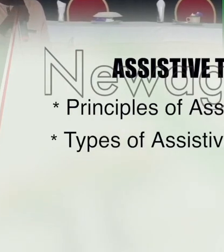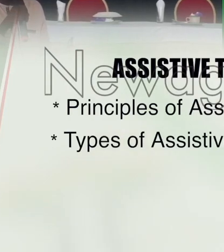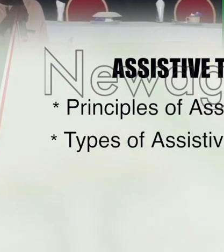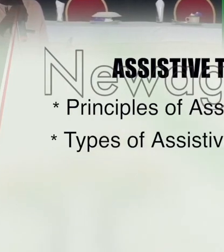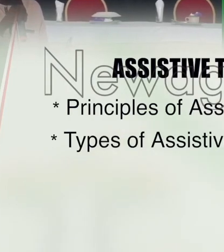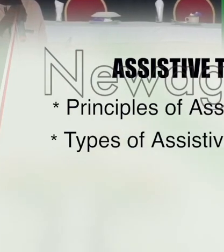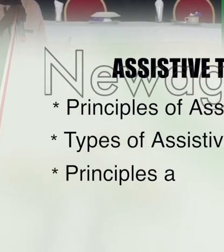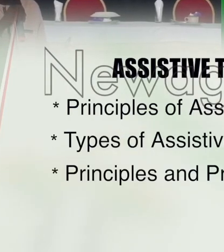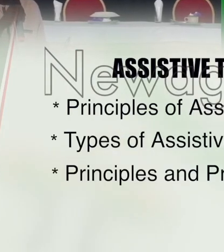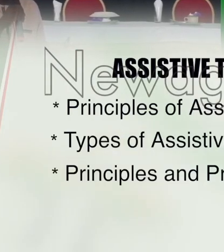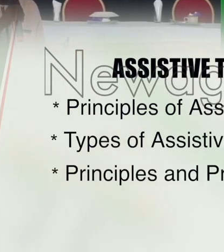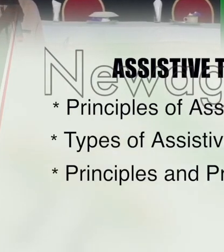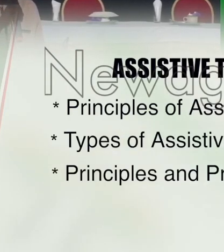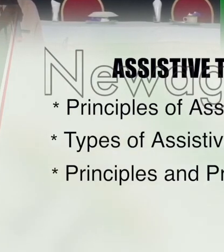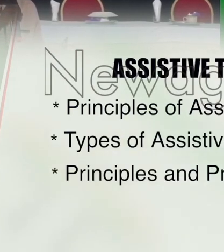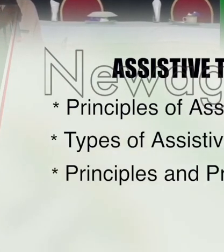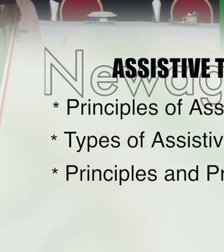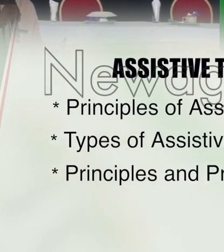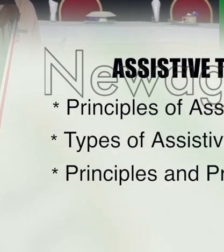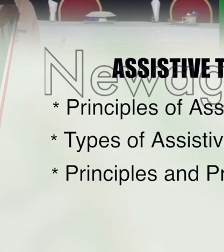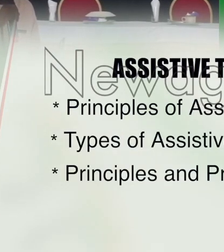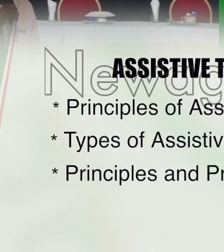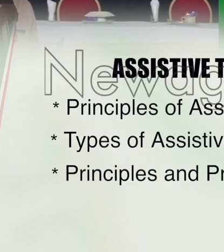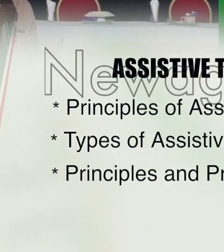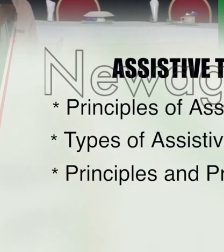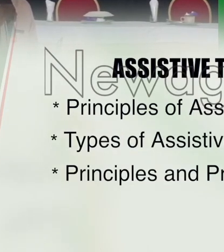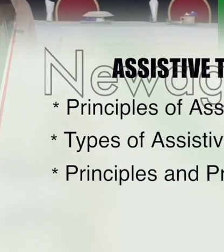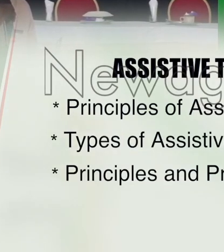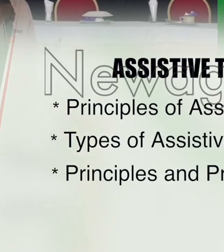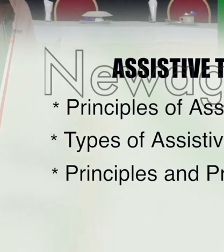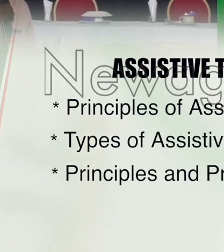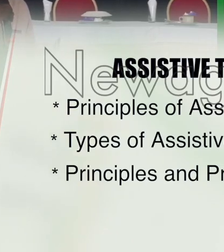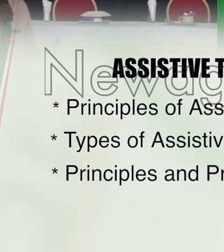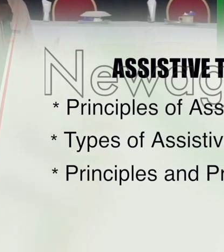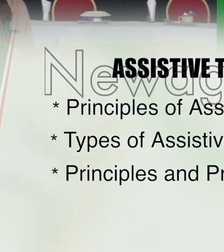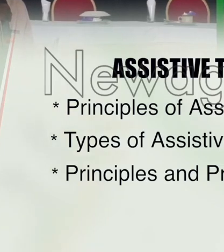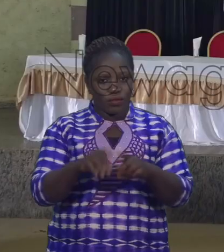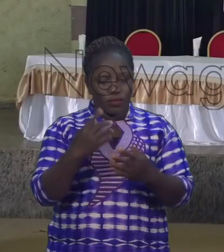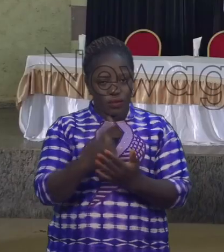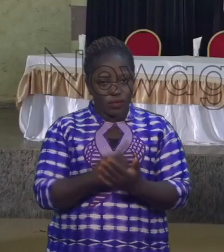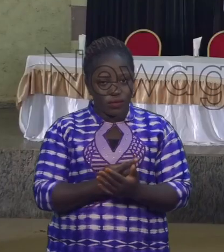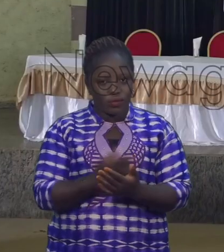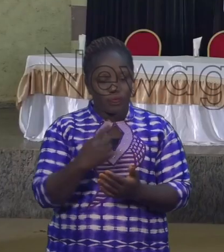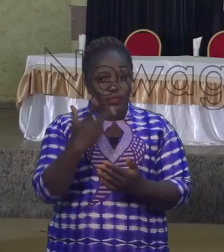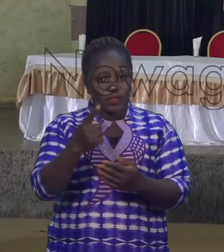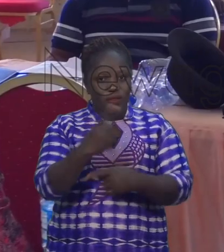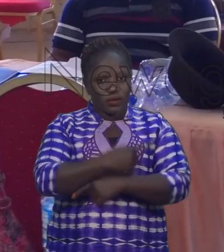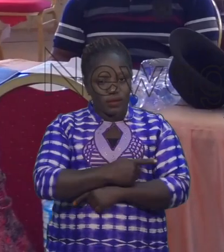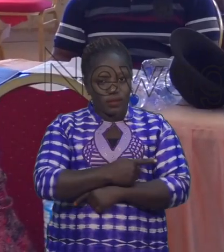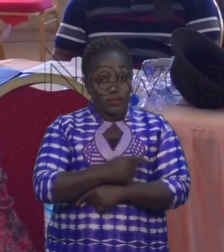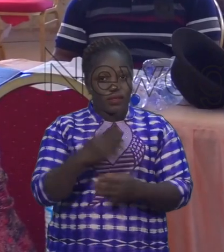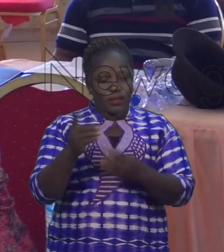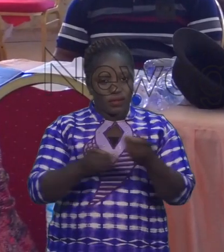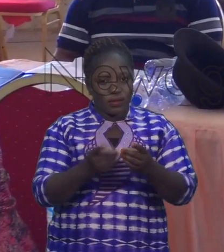assistive technologies, principles and practice of entrepreneurship, amongst other topics. Facilitators and